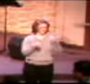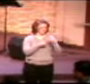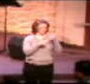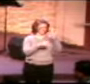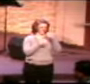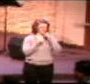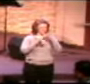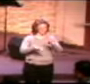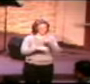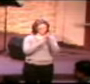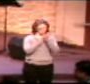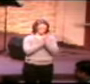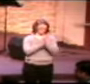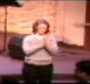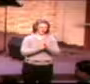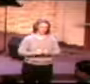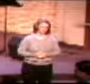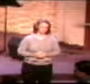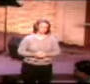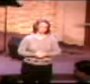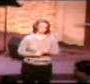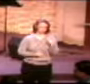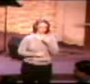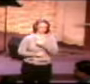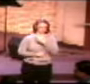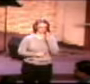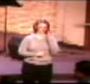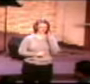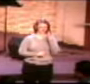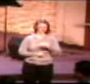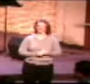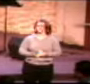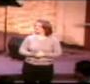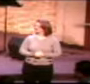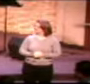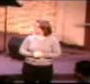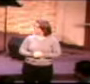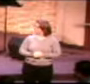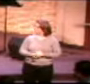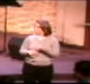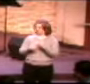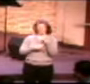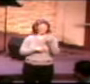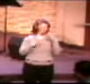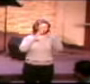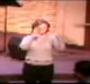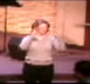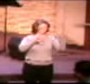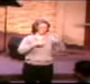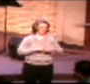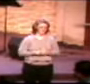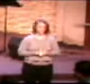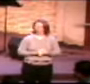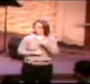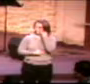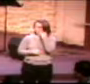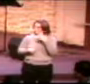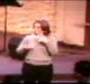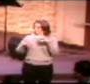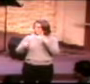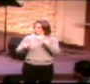of blessing and prayer, and then we're going to kind of create some chaos and confusion if we could